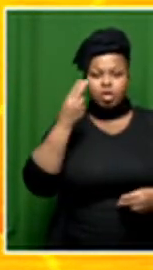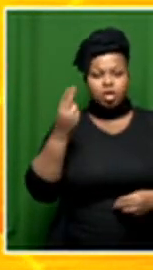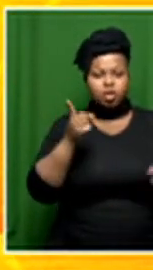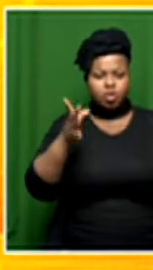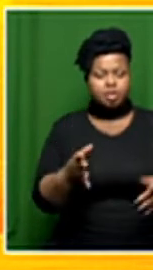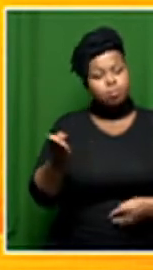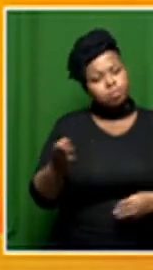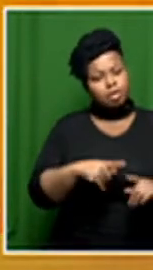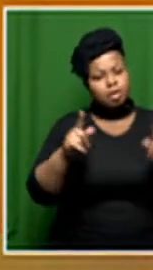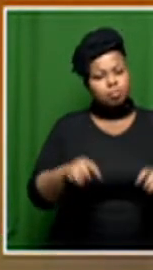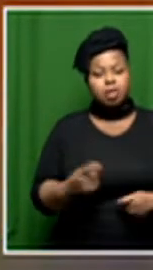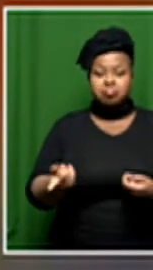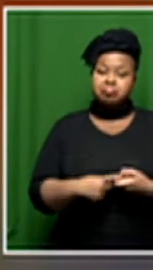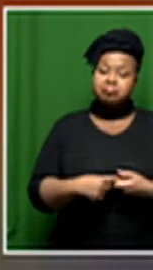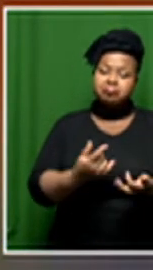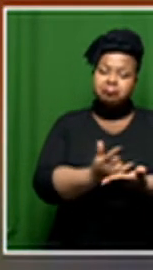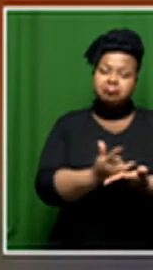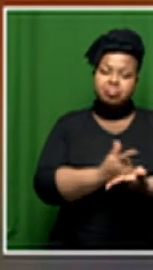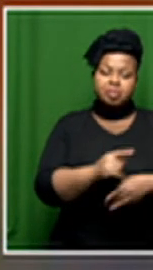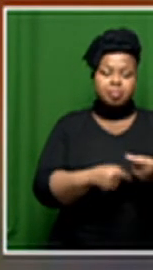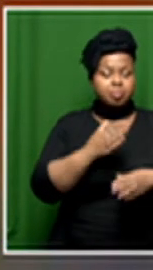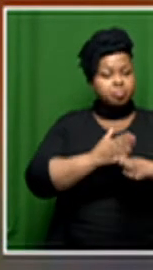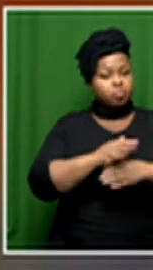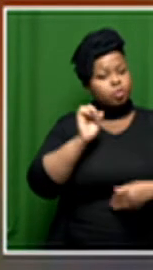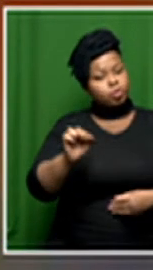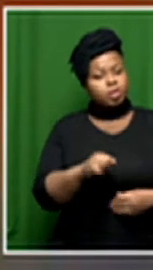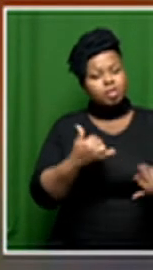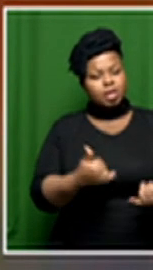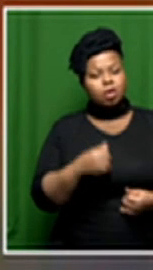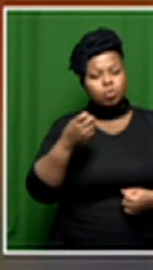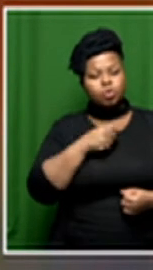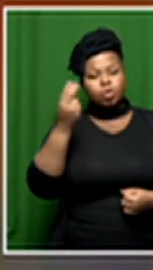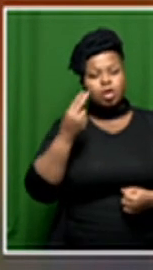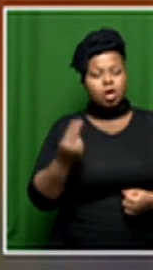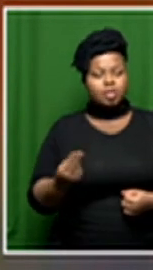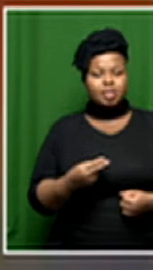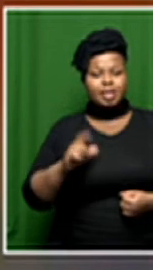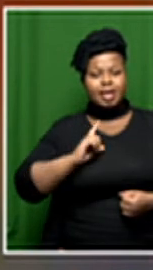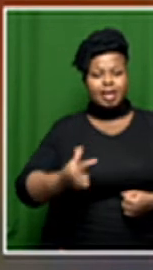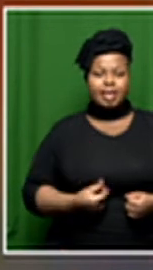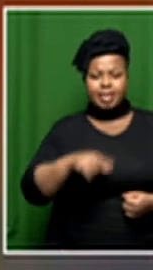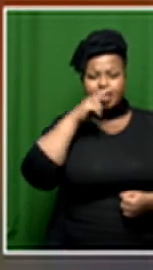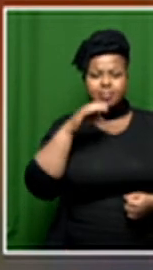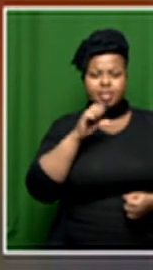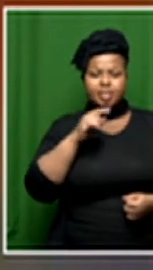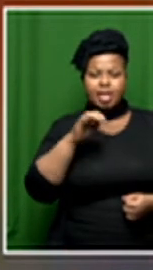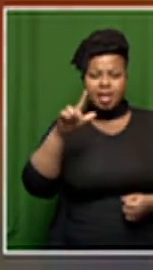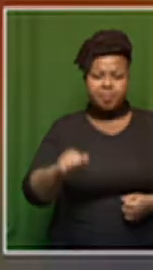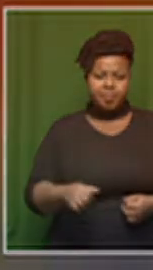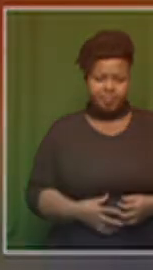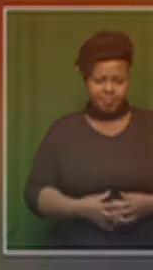in Cape Town. He's just joined us for a conversation about his career and the latest art installation called A Lady Named Stella.